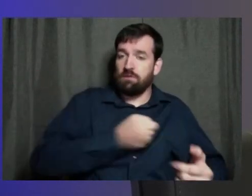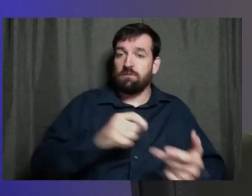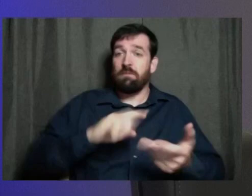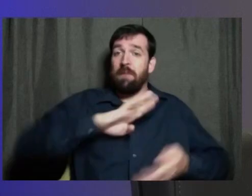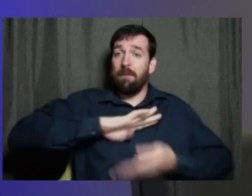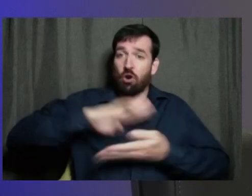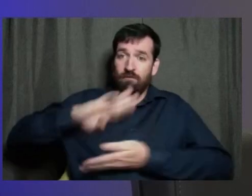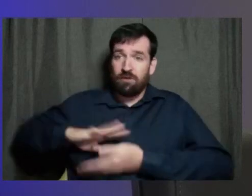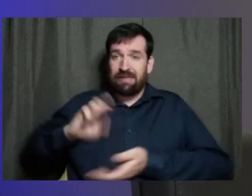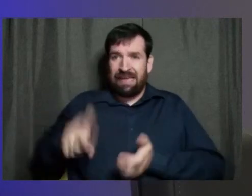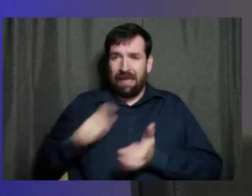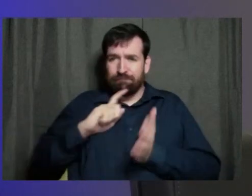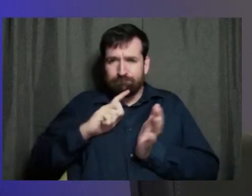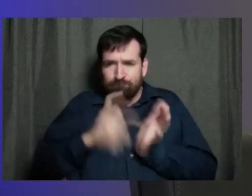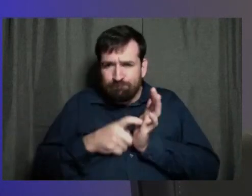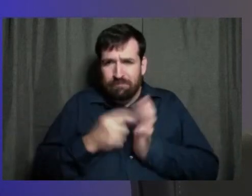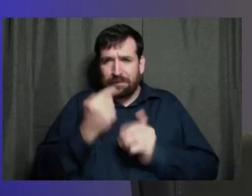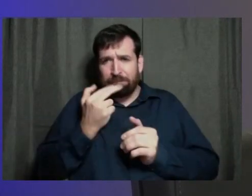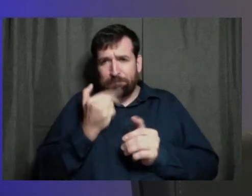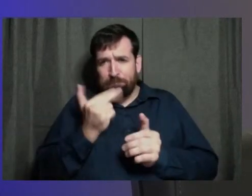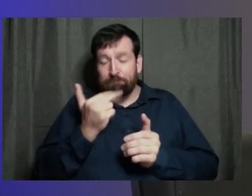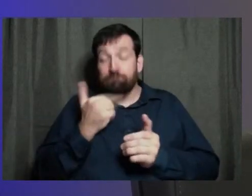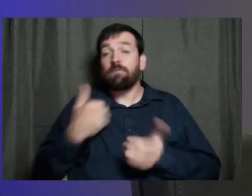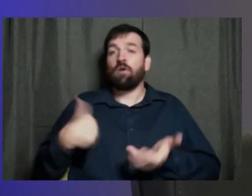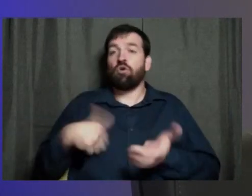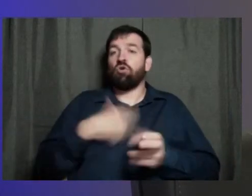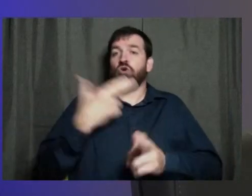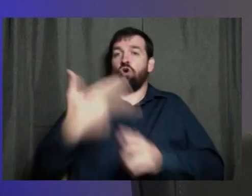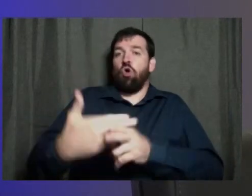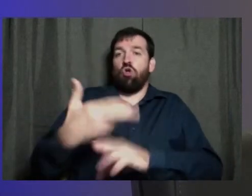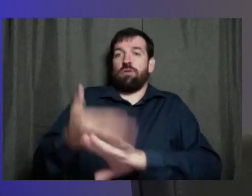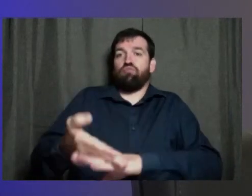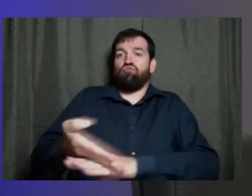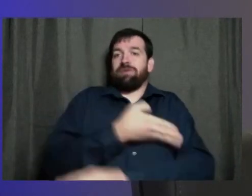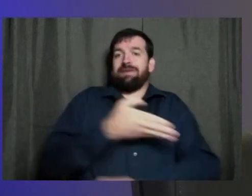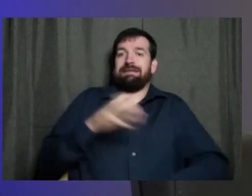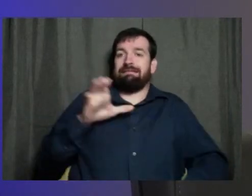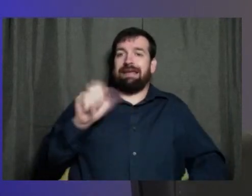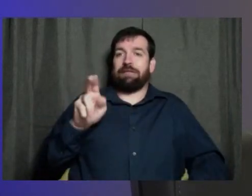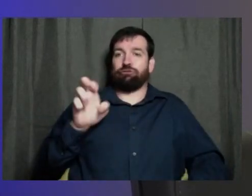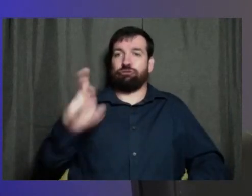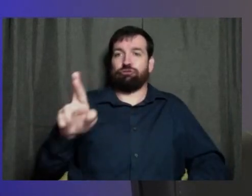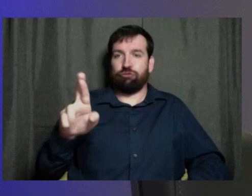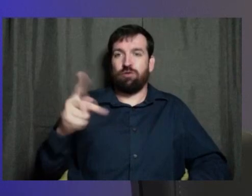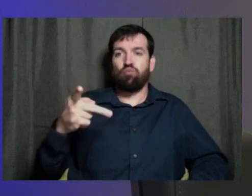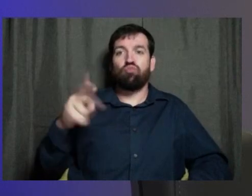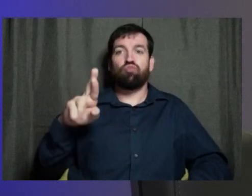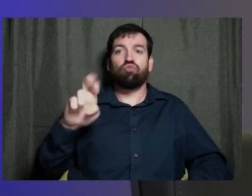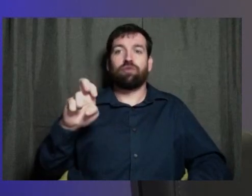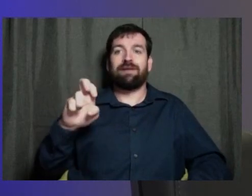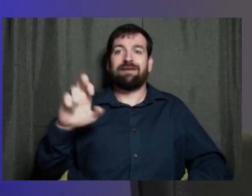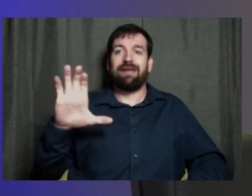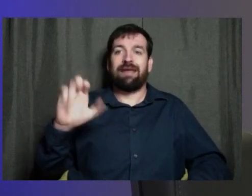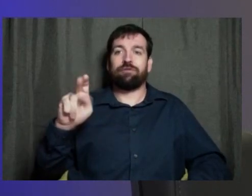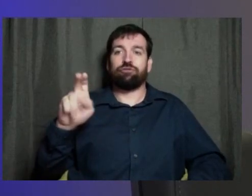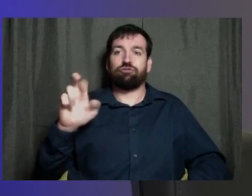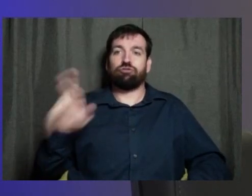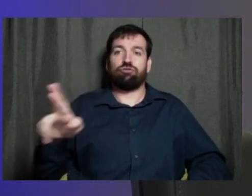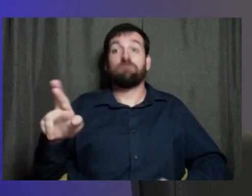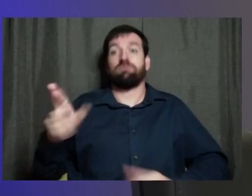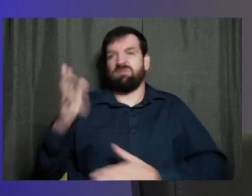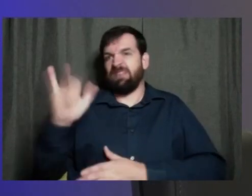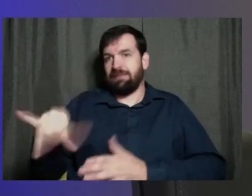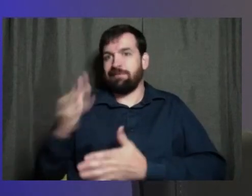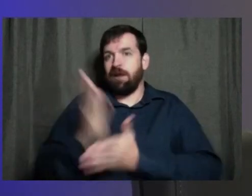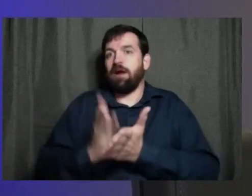microscopic. We're even detecting what we call pre-cancers. And so that is certainly an option for some women as well that harbor these mutations.